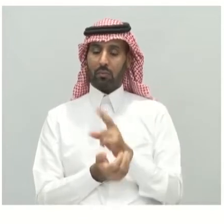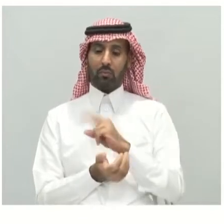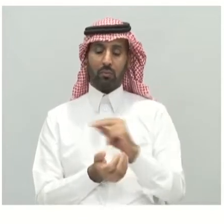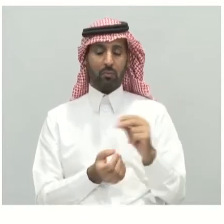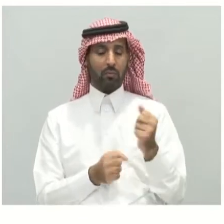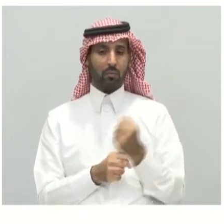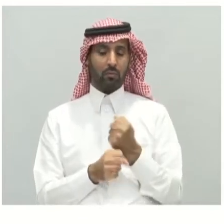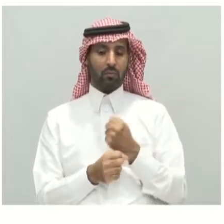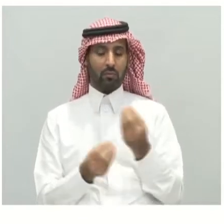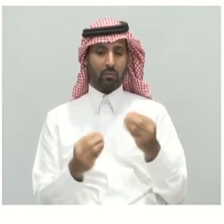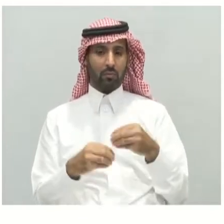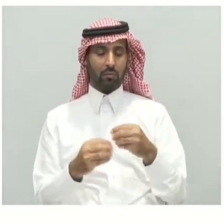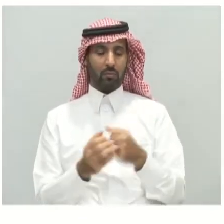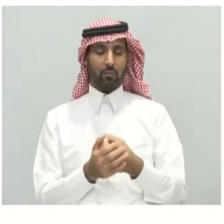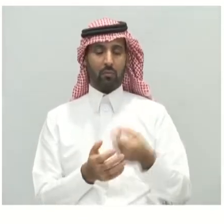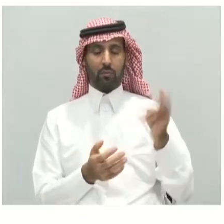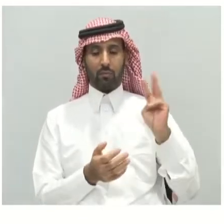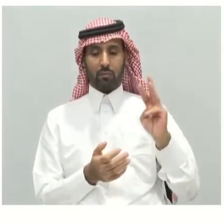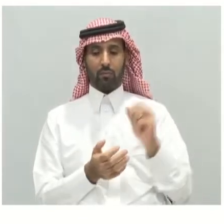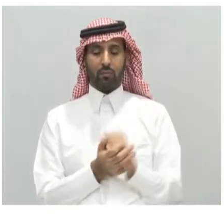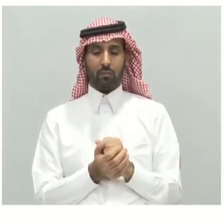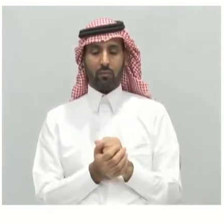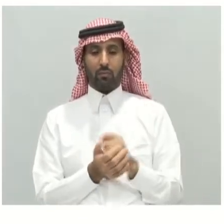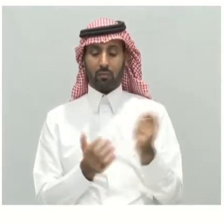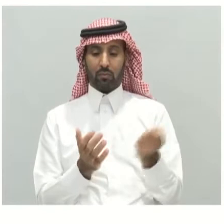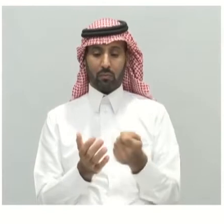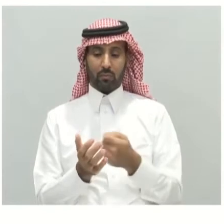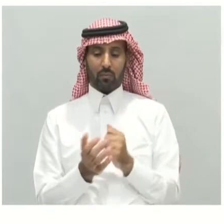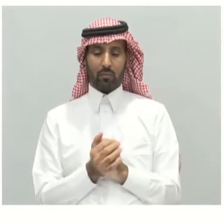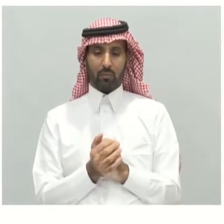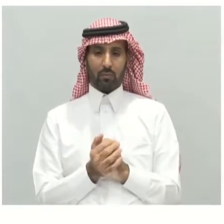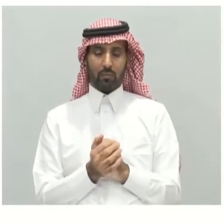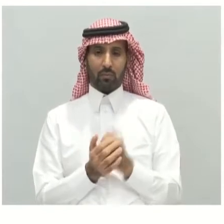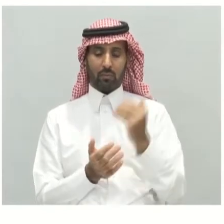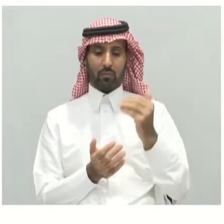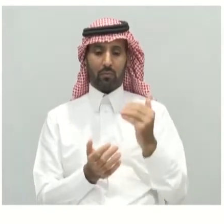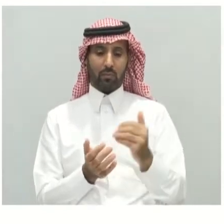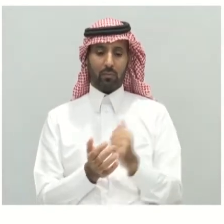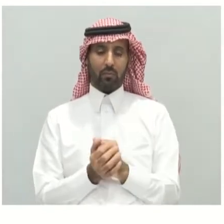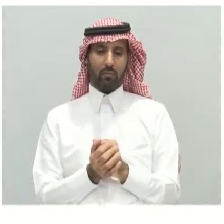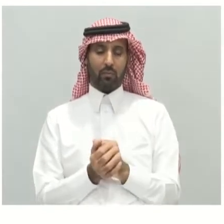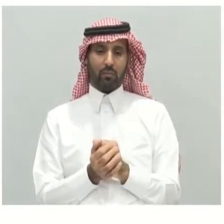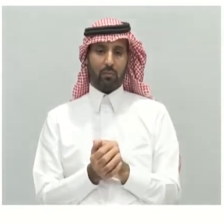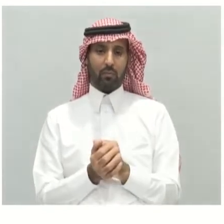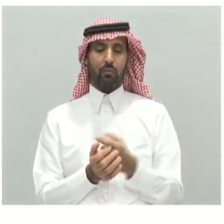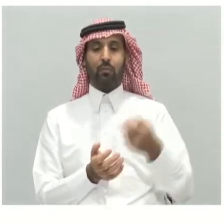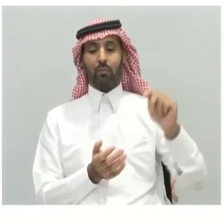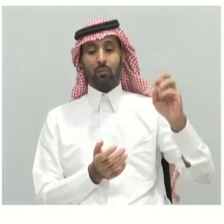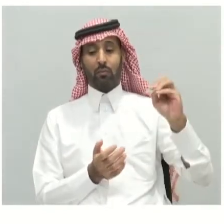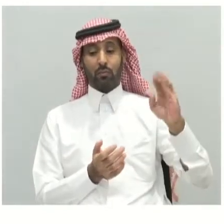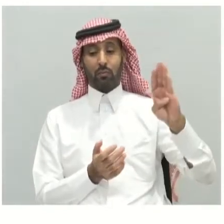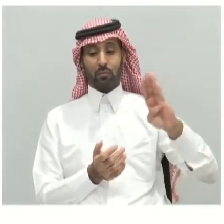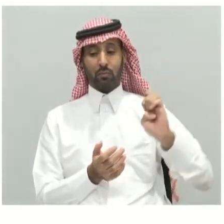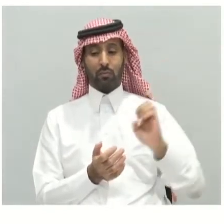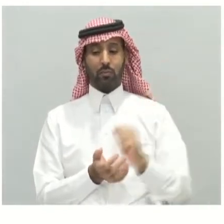verb three. We just write it like this. We have the verb to be in the